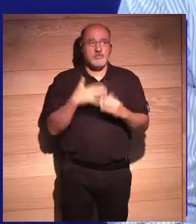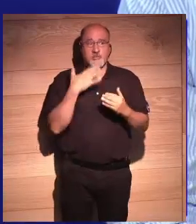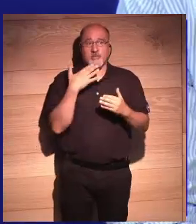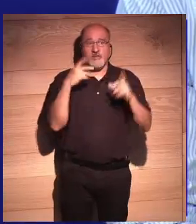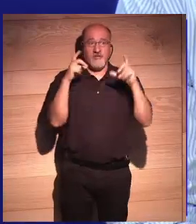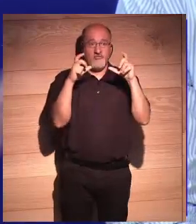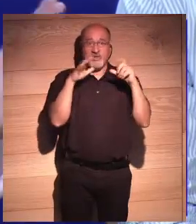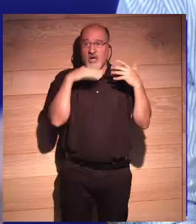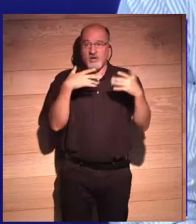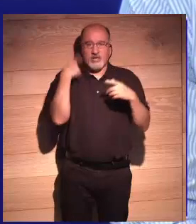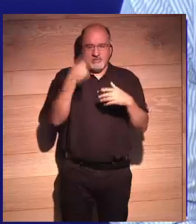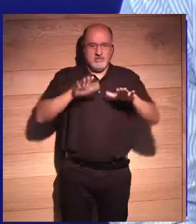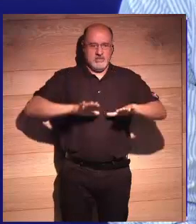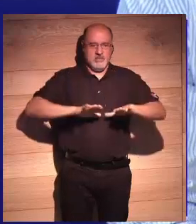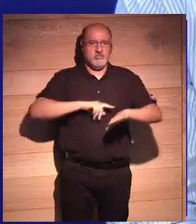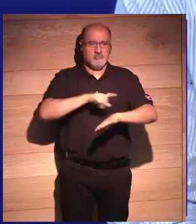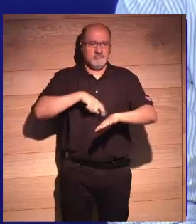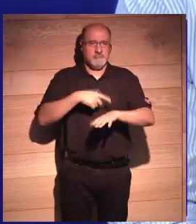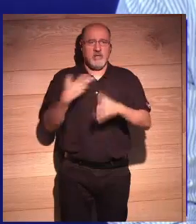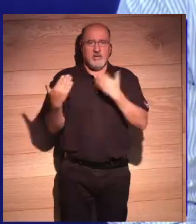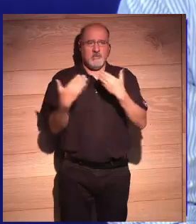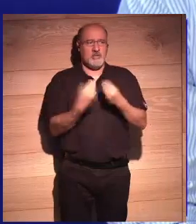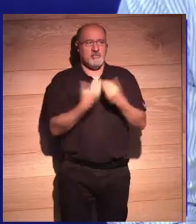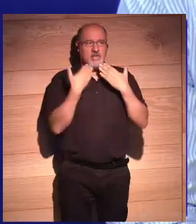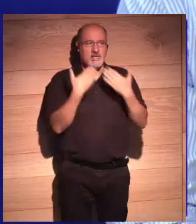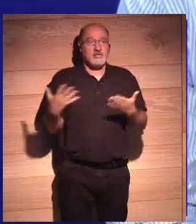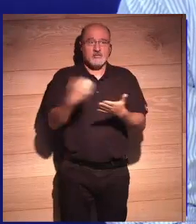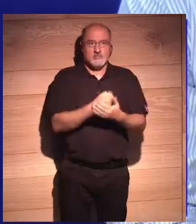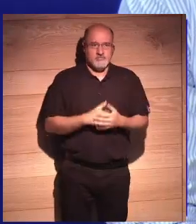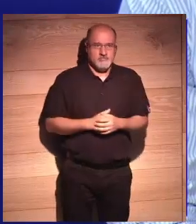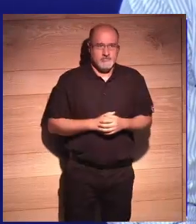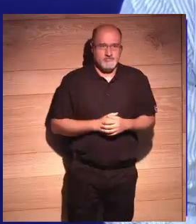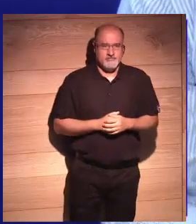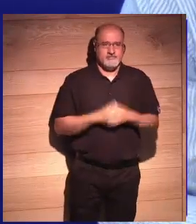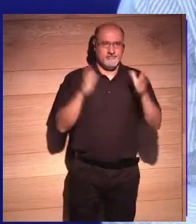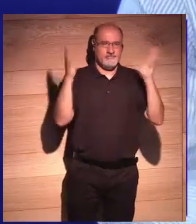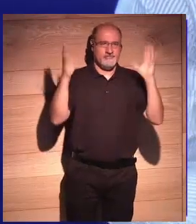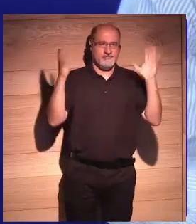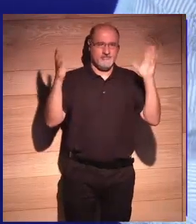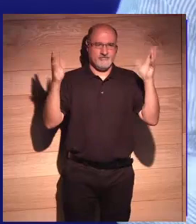them, beyond the picture that we're going to take, we'll be around. Okay, thank you very much.